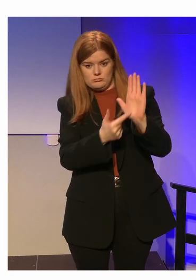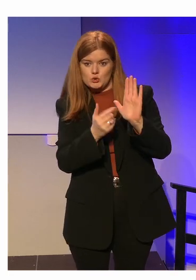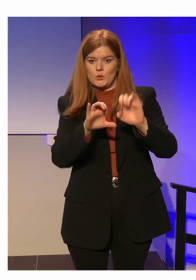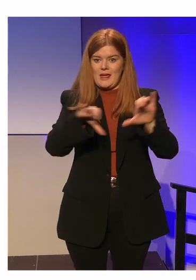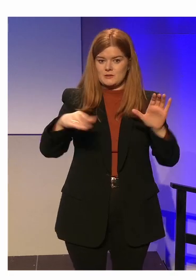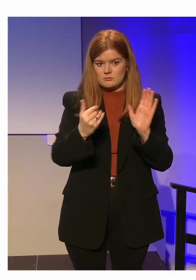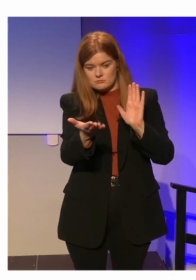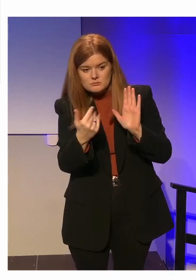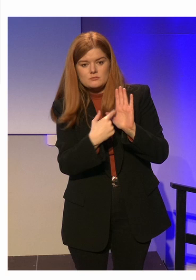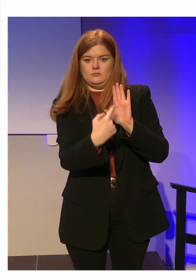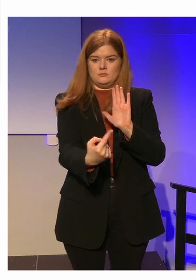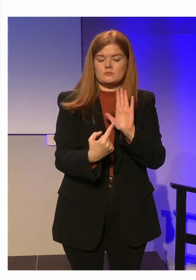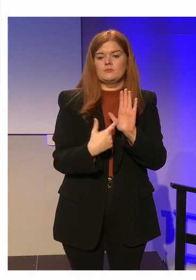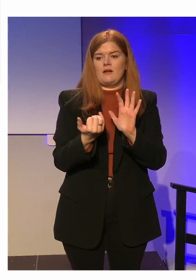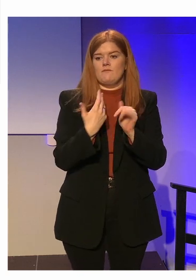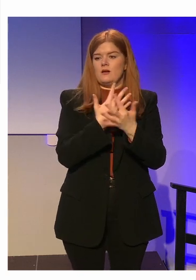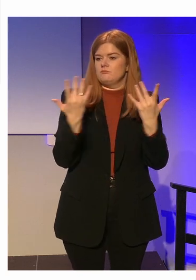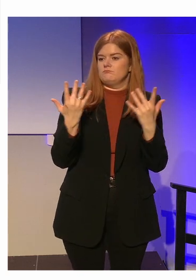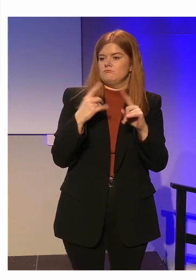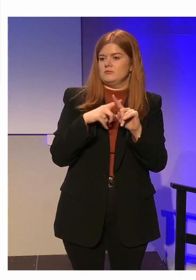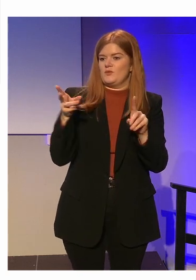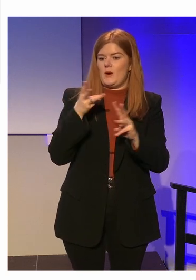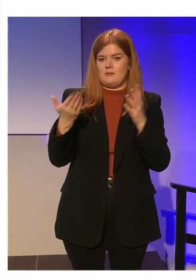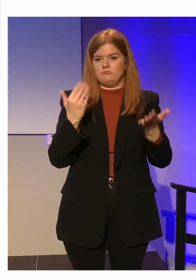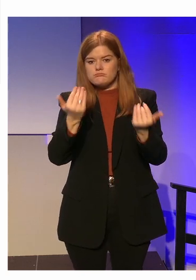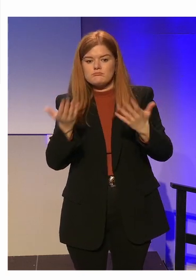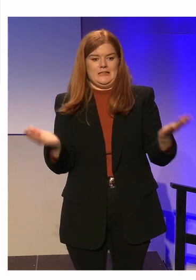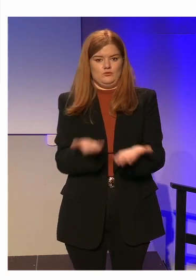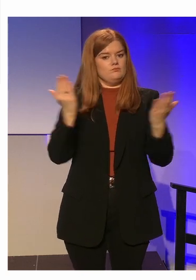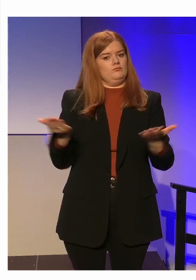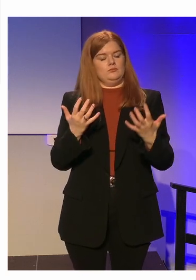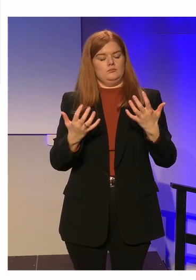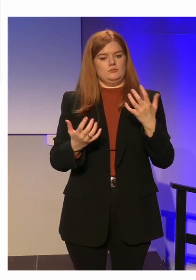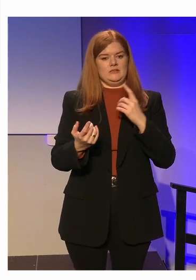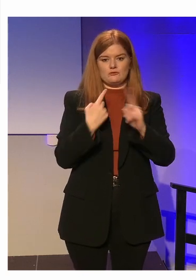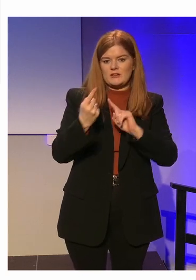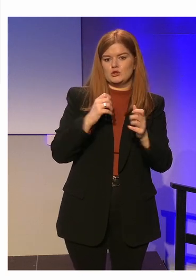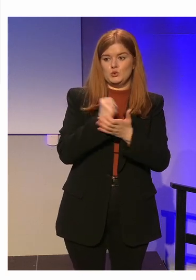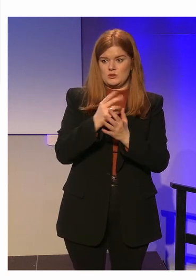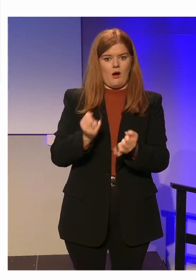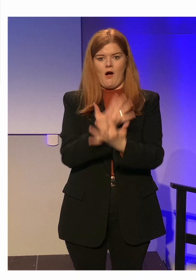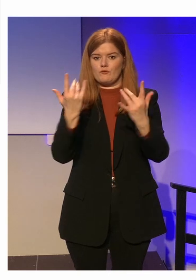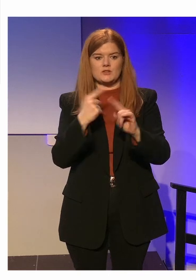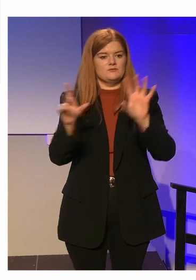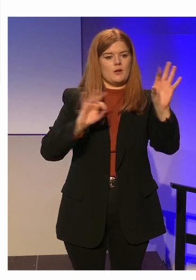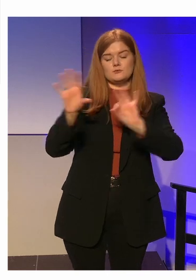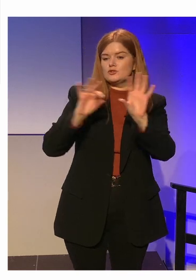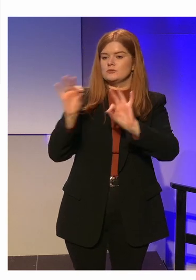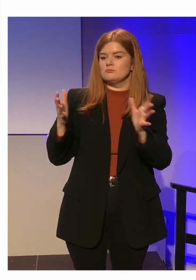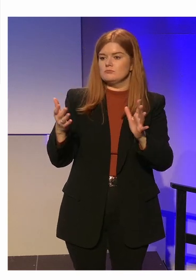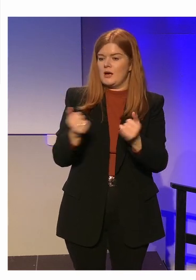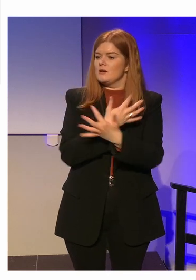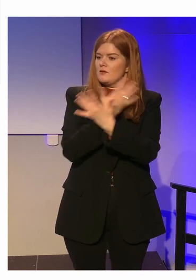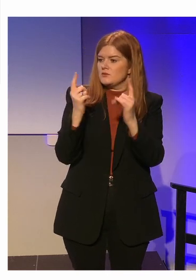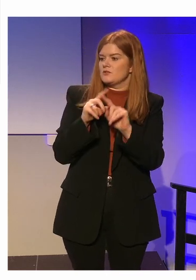class. There are multiple ways of engaging students. You're offering them many options, and there